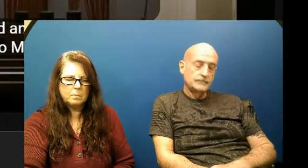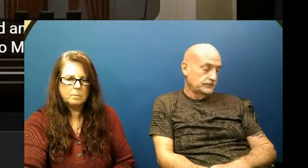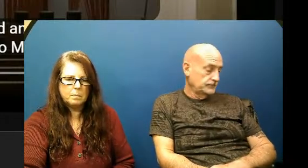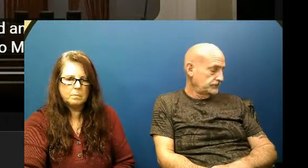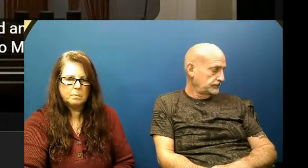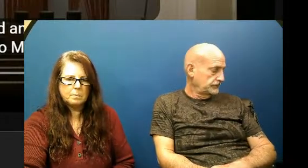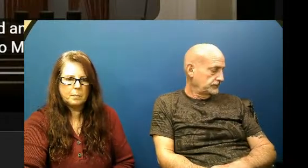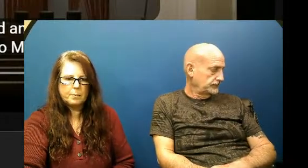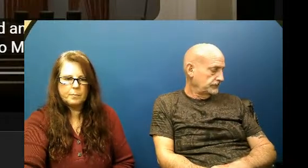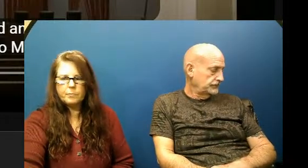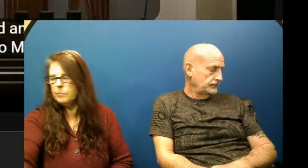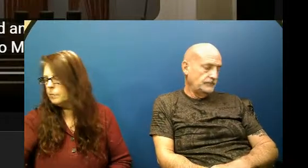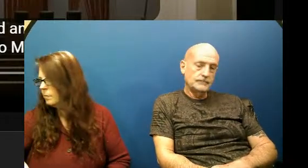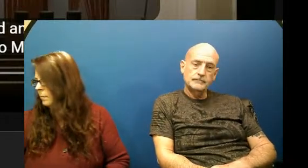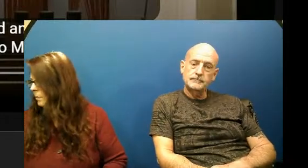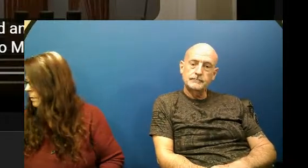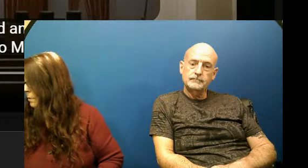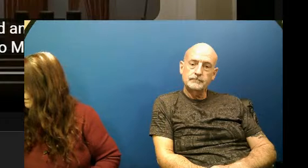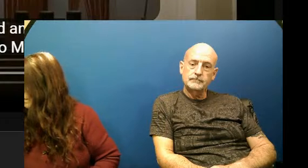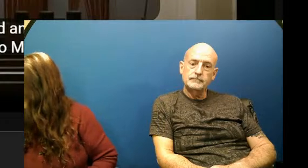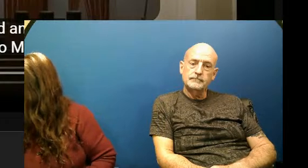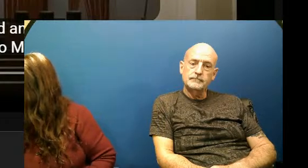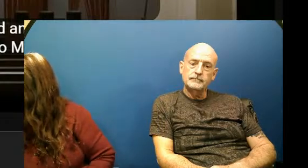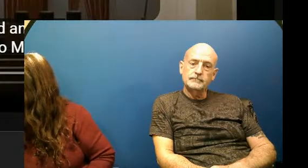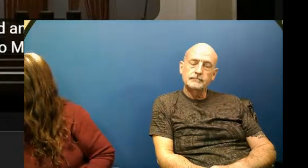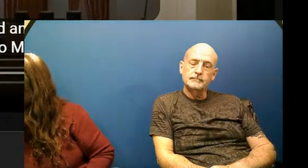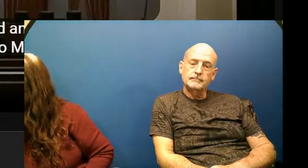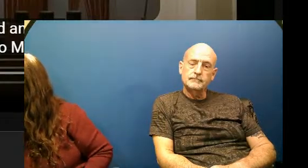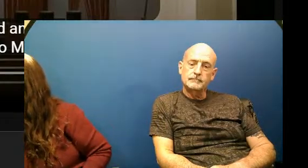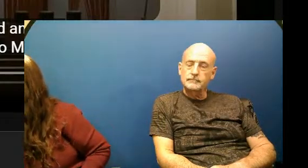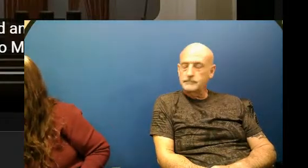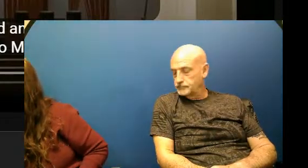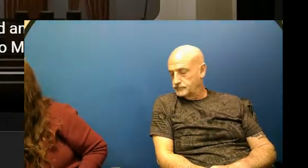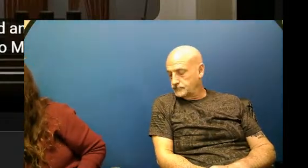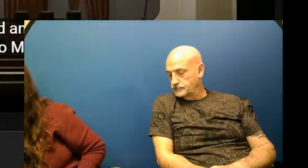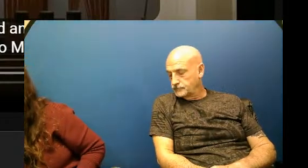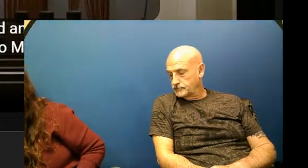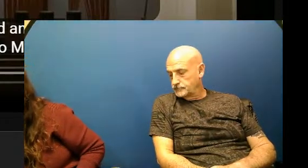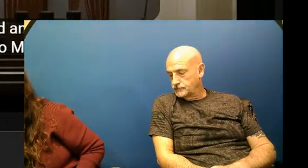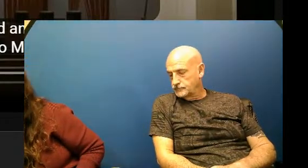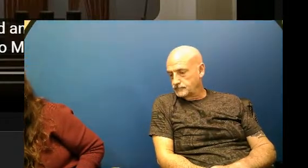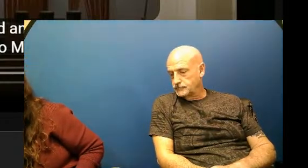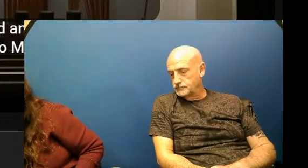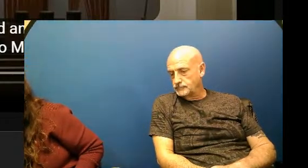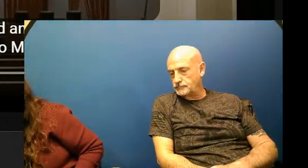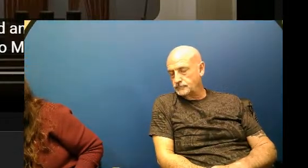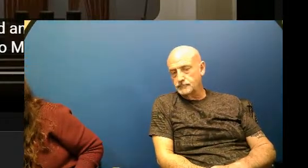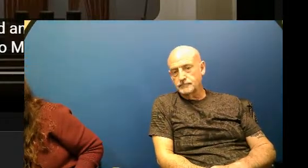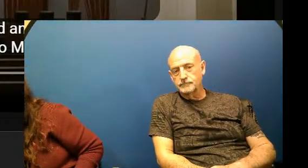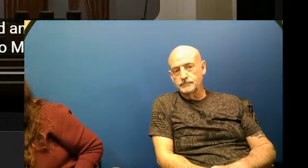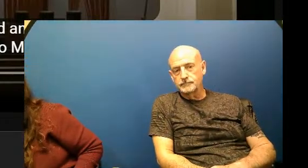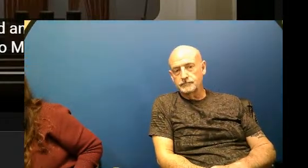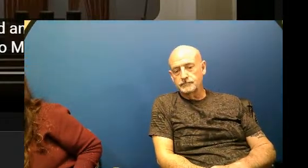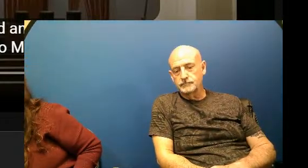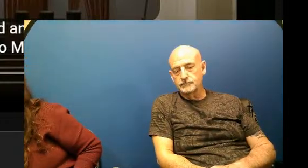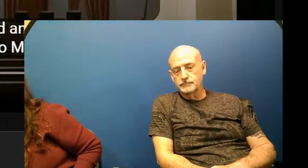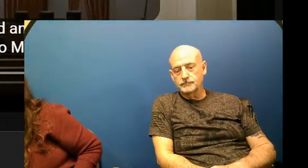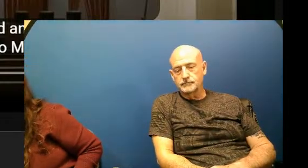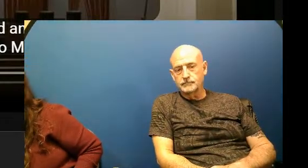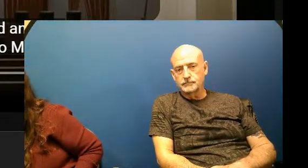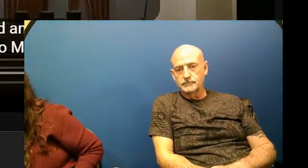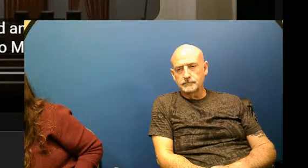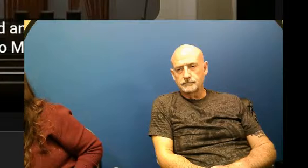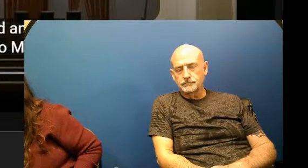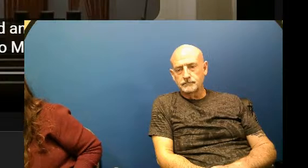Finger ID information if they choose. And there's a whole lot of data stuff that was discussed in the